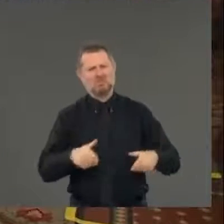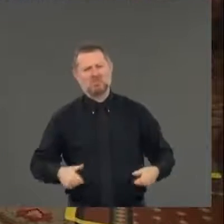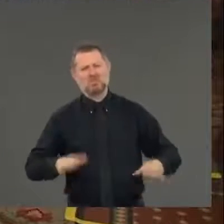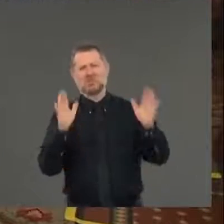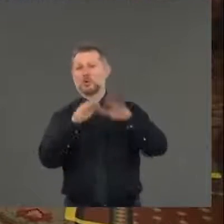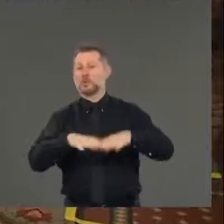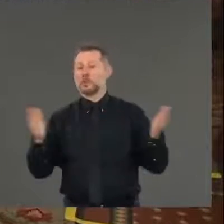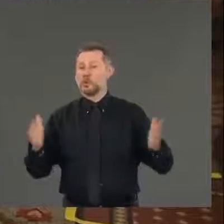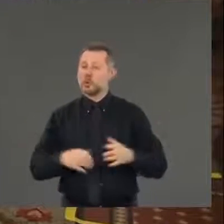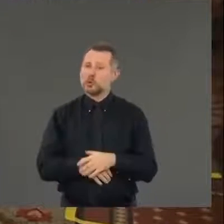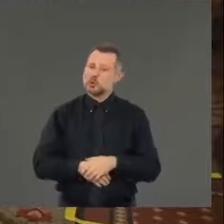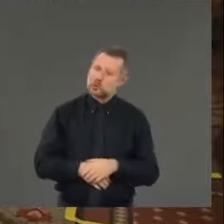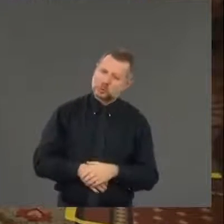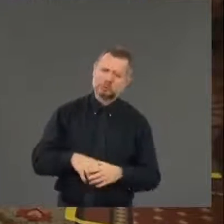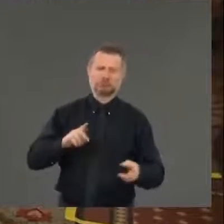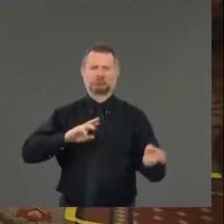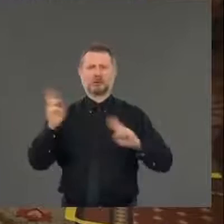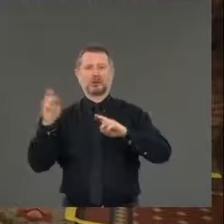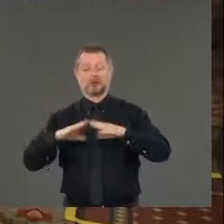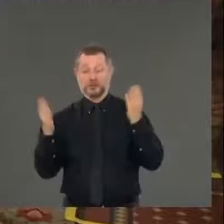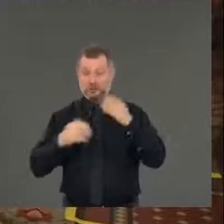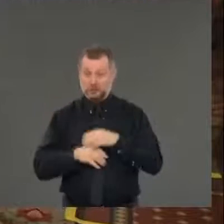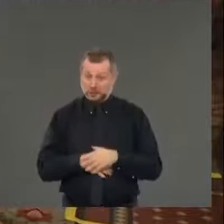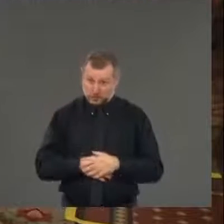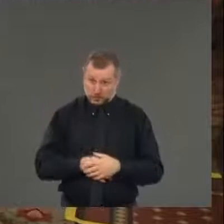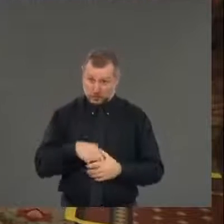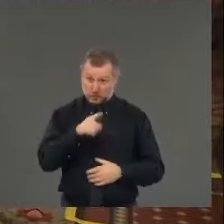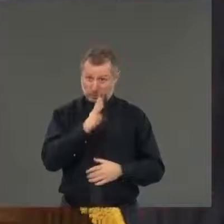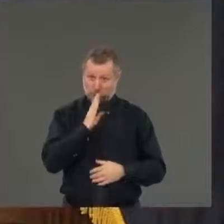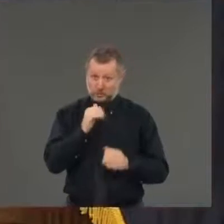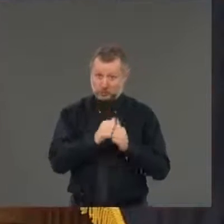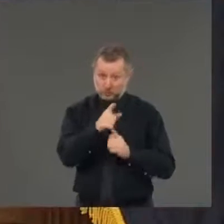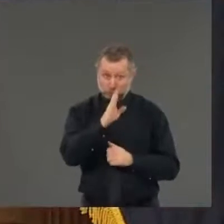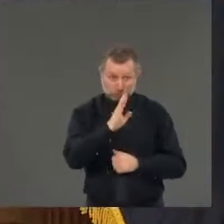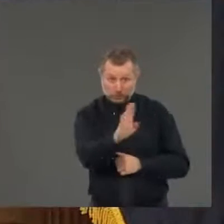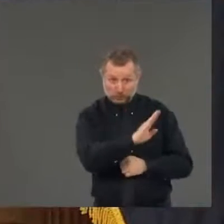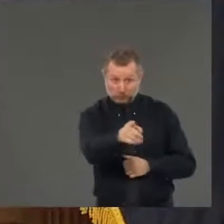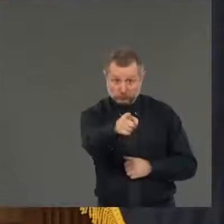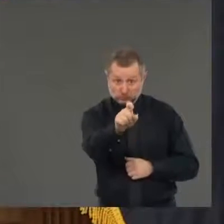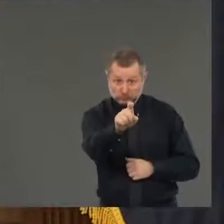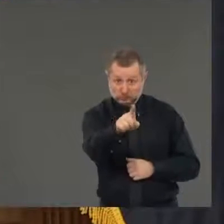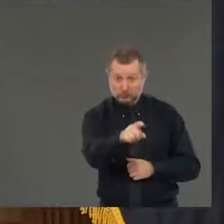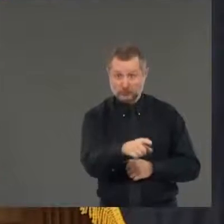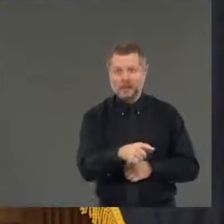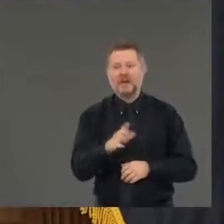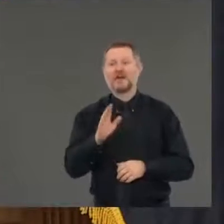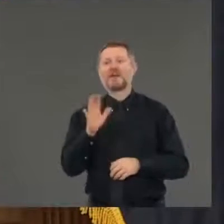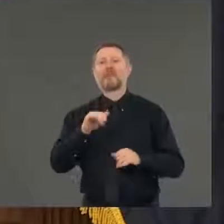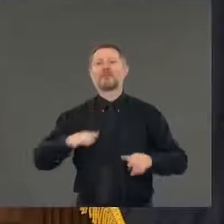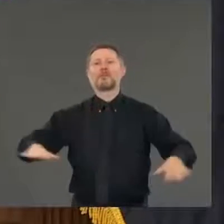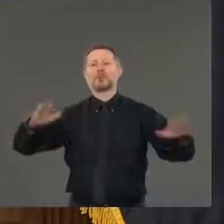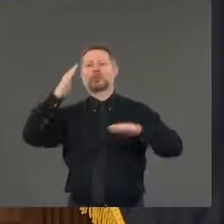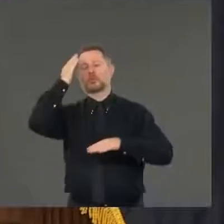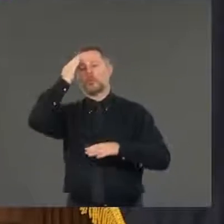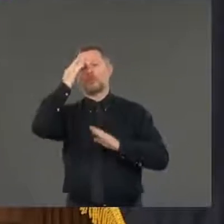know, he's ready to go. Have you had conversations with him specifically? You know, everybody knows what the law is. And also